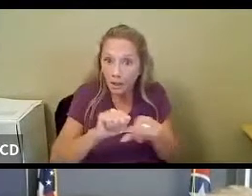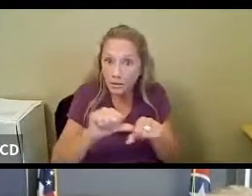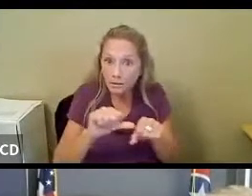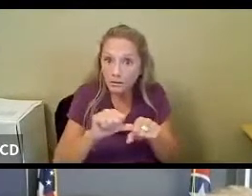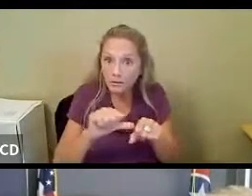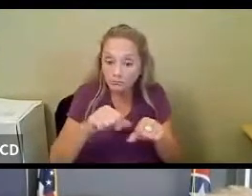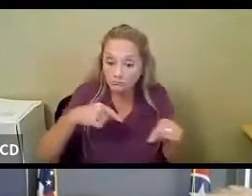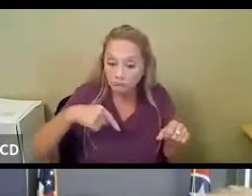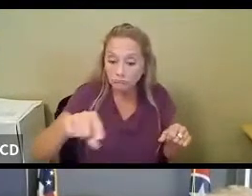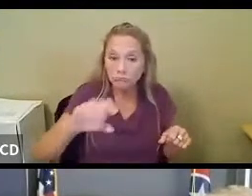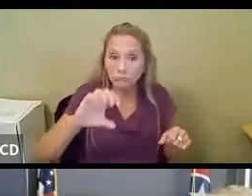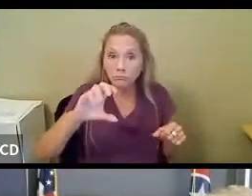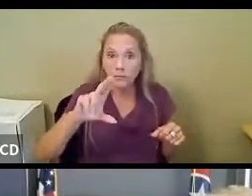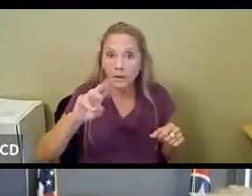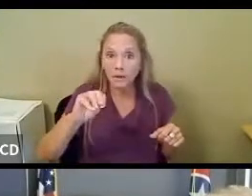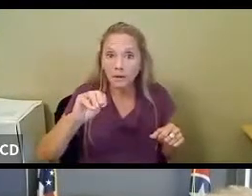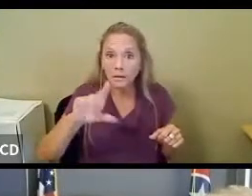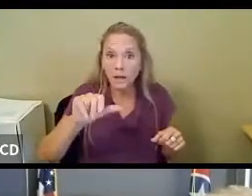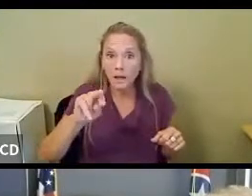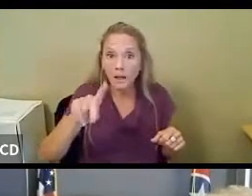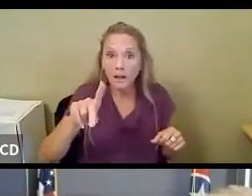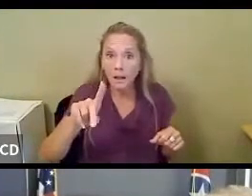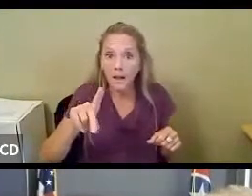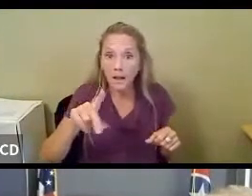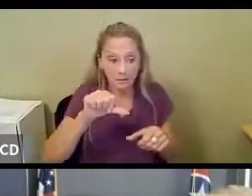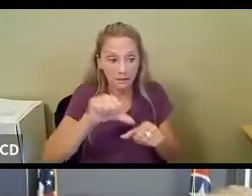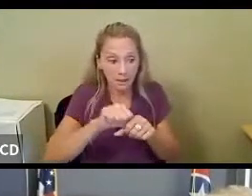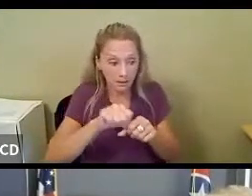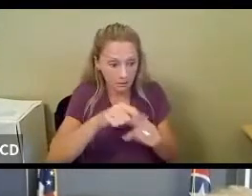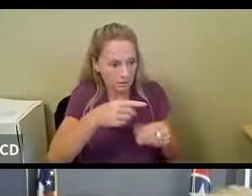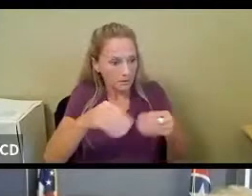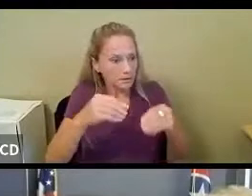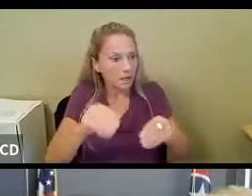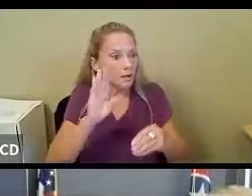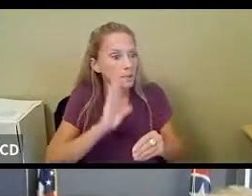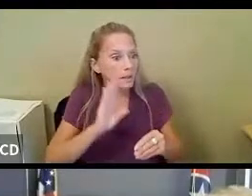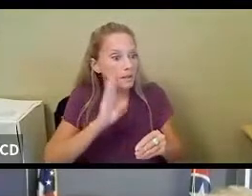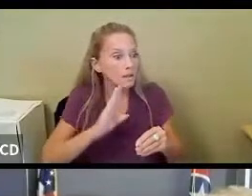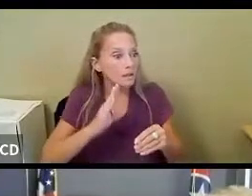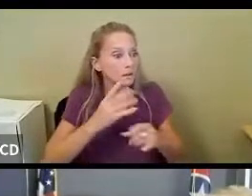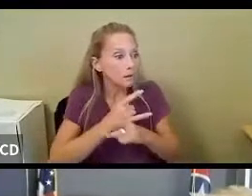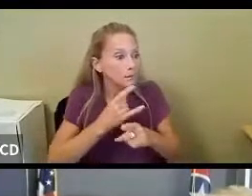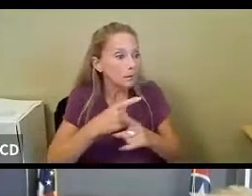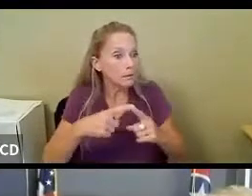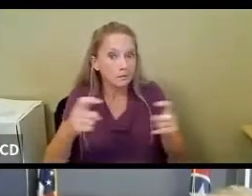Avenue, or from selling alcohol?